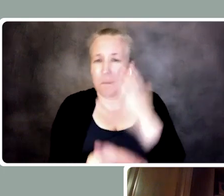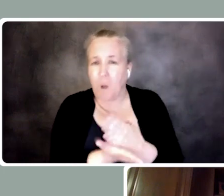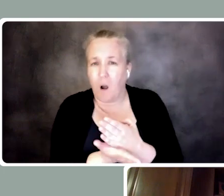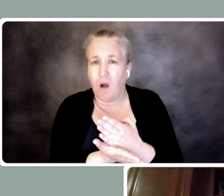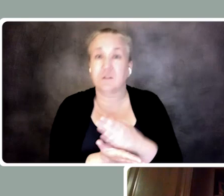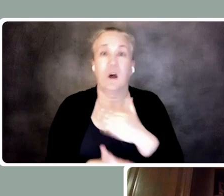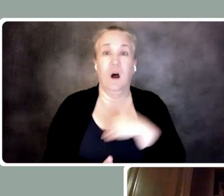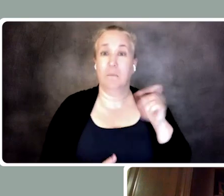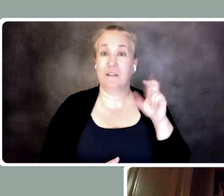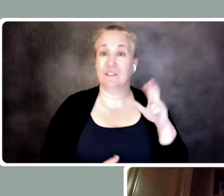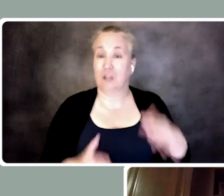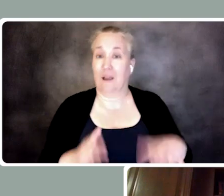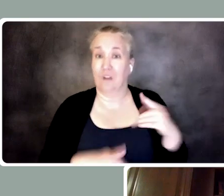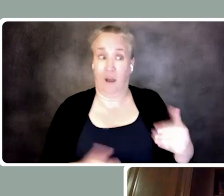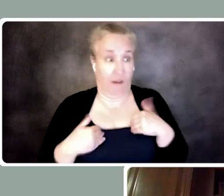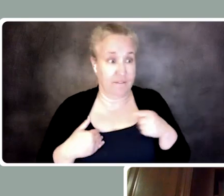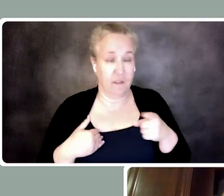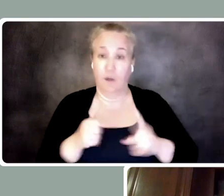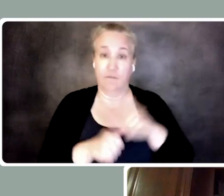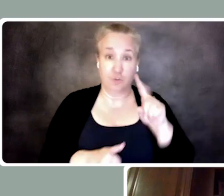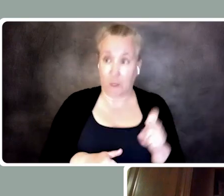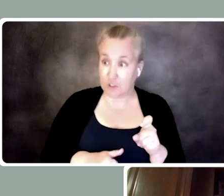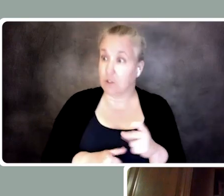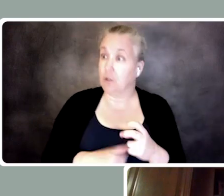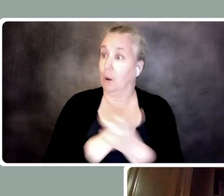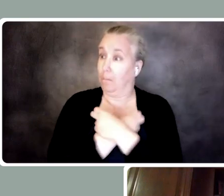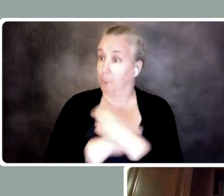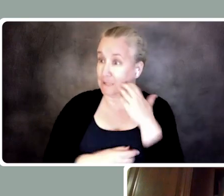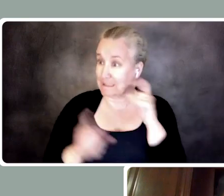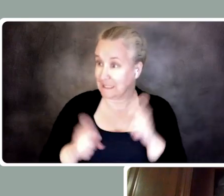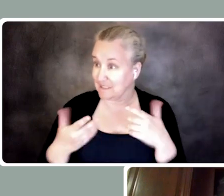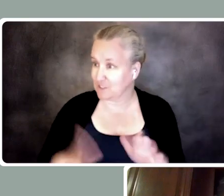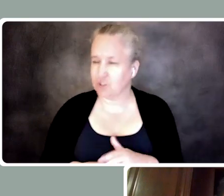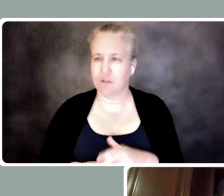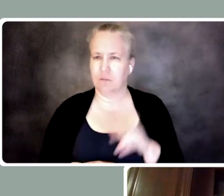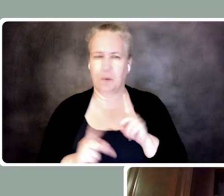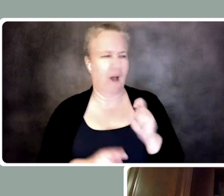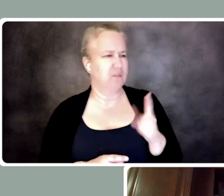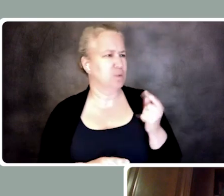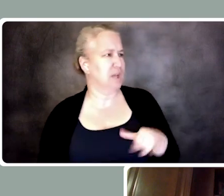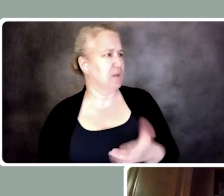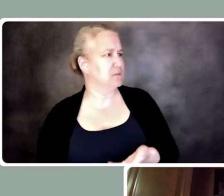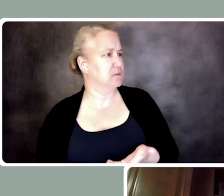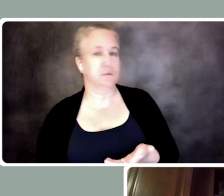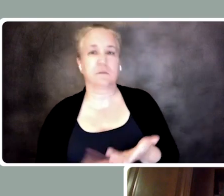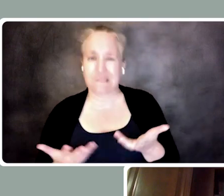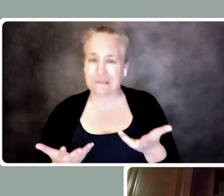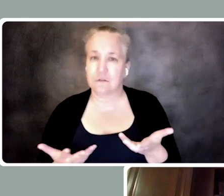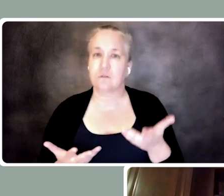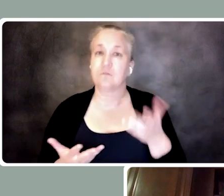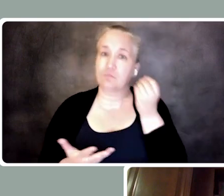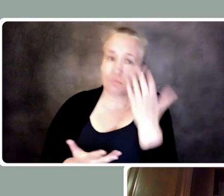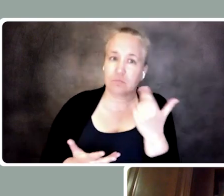cancer. And my first question to them is, have you ever had a bone density? And the answer is, what is a bone density? And mind you, I live